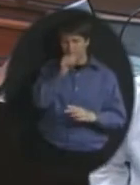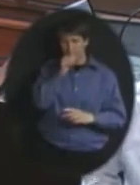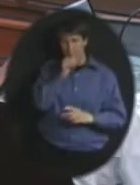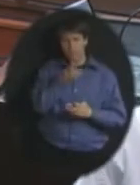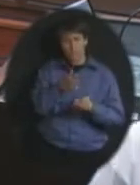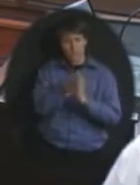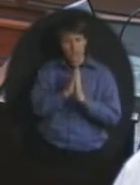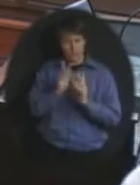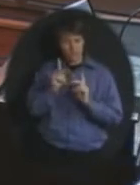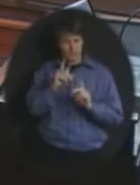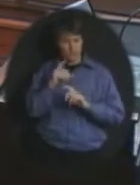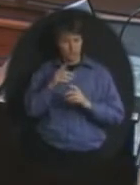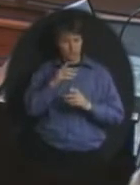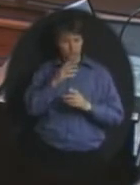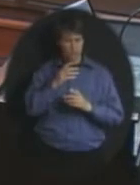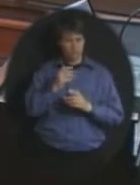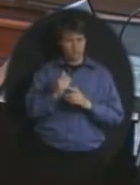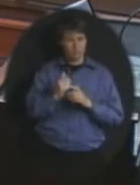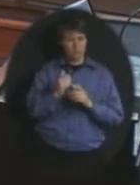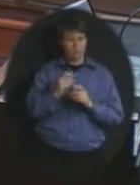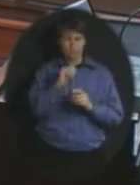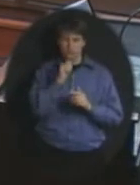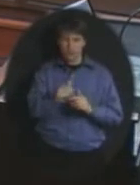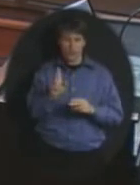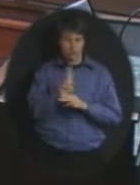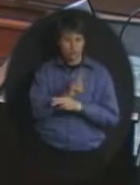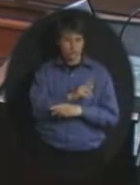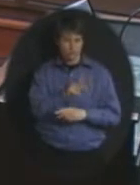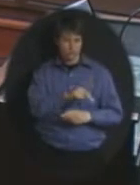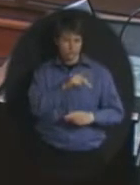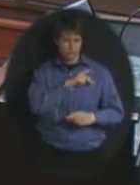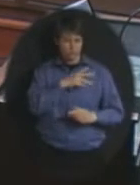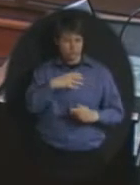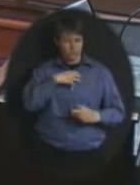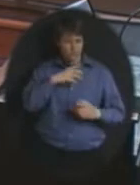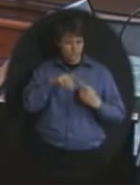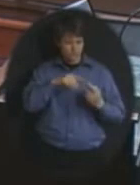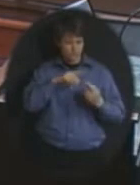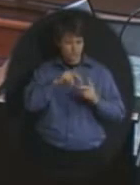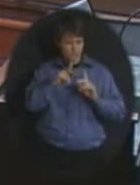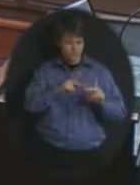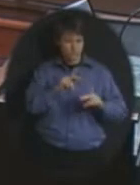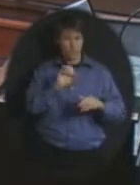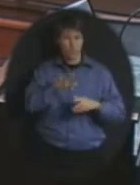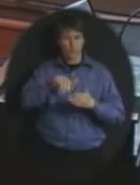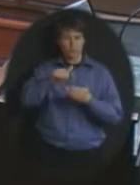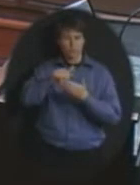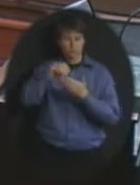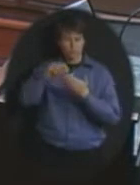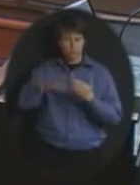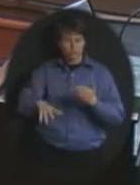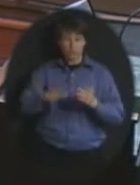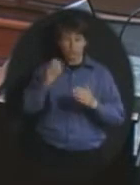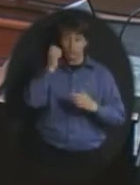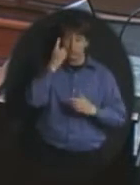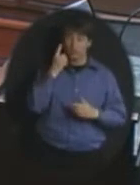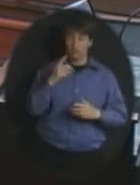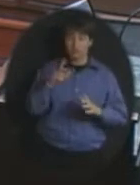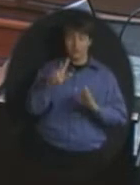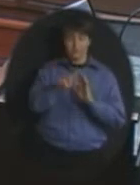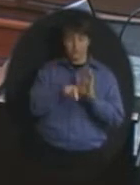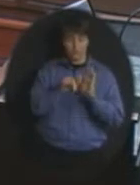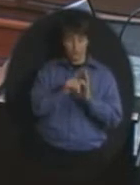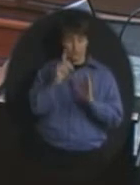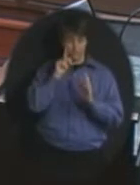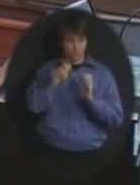refrain from discussing personal complaints involving individual staff members or students. Those speaking are advised that public comments are videotape recorded for